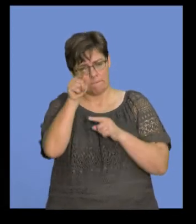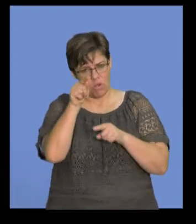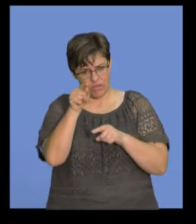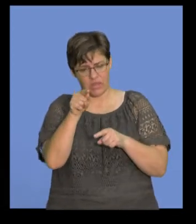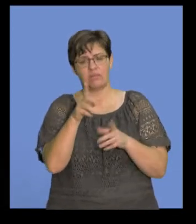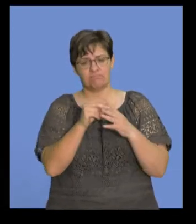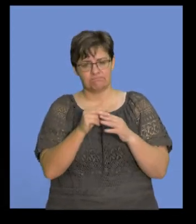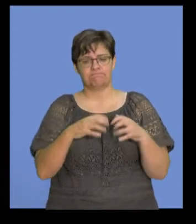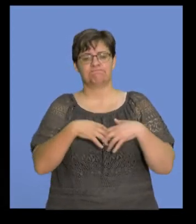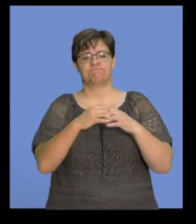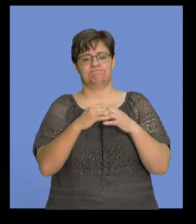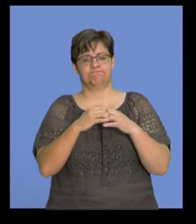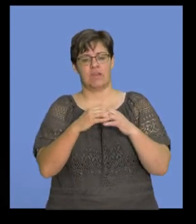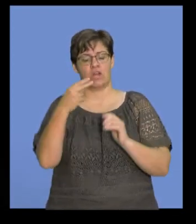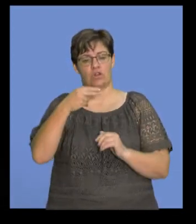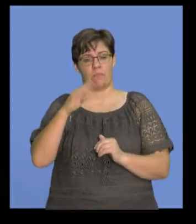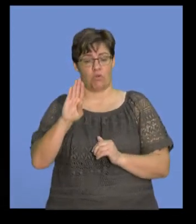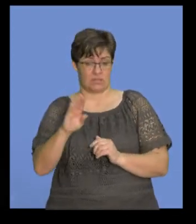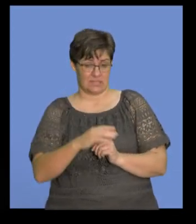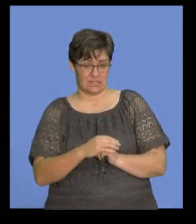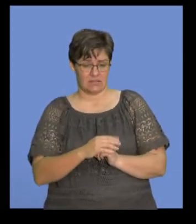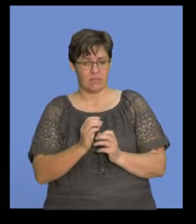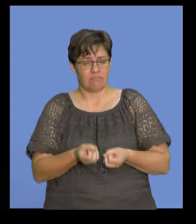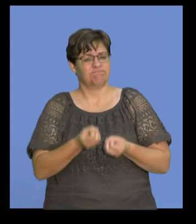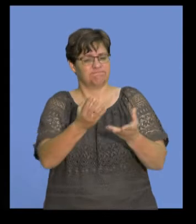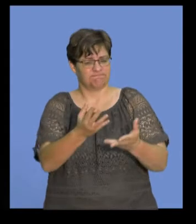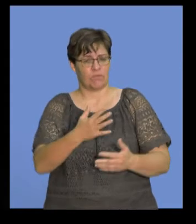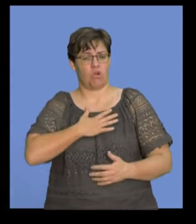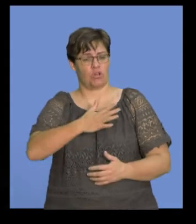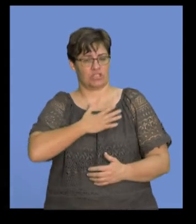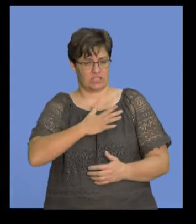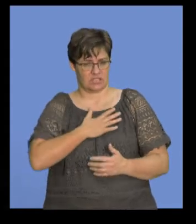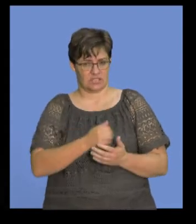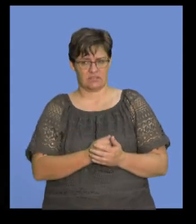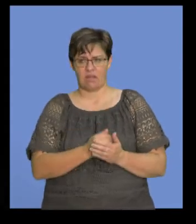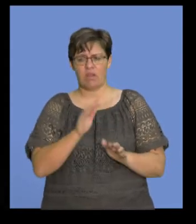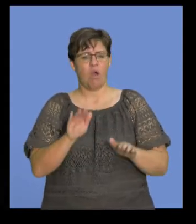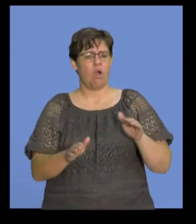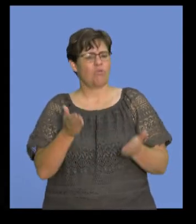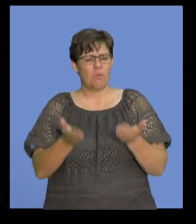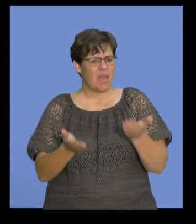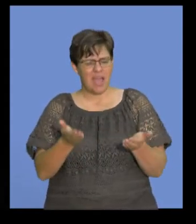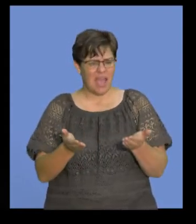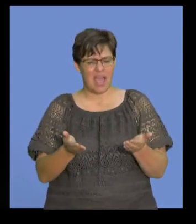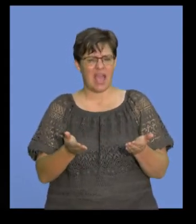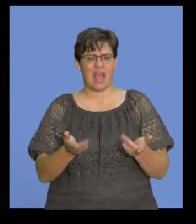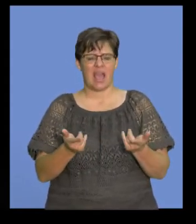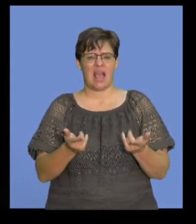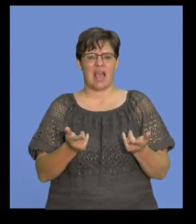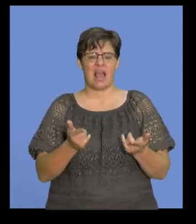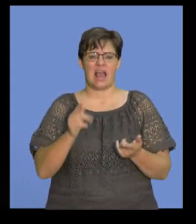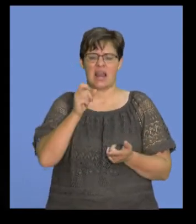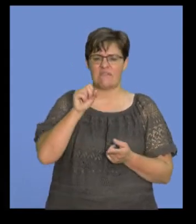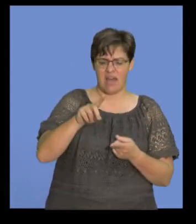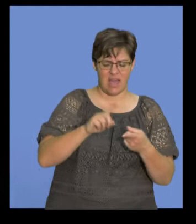catalase that reacts with hydrogen peroxide, and they produce oxygen. And so it's a comparison between the enzyme in